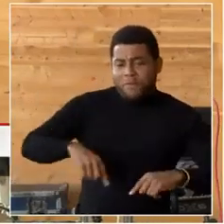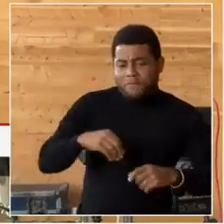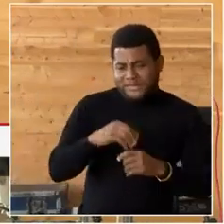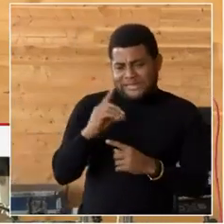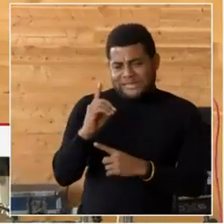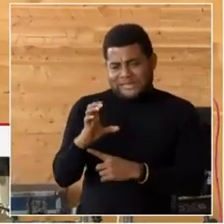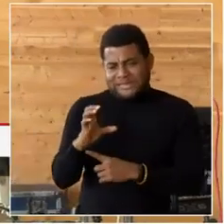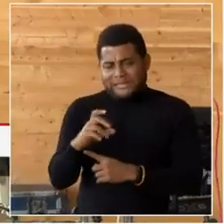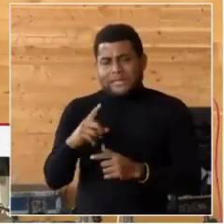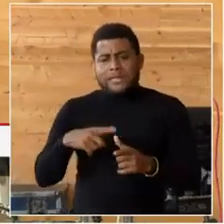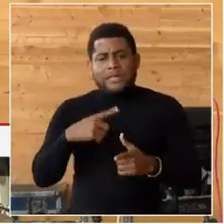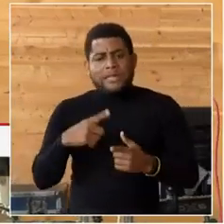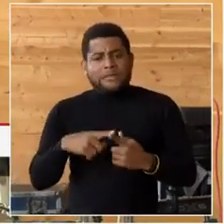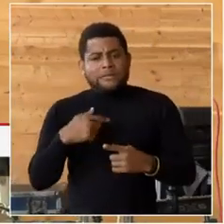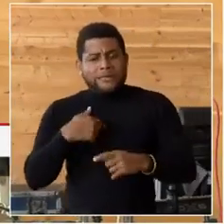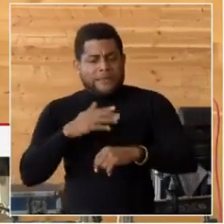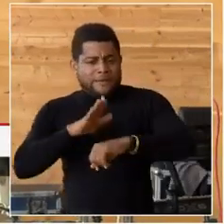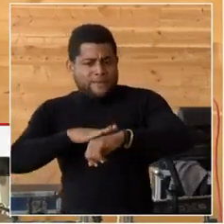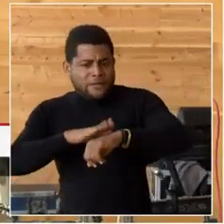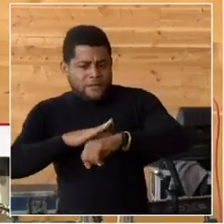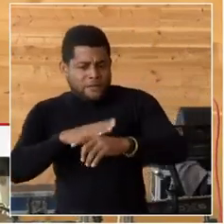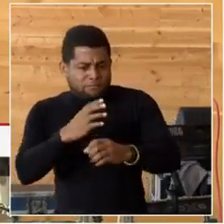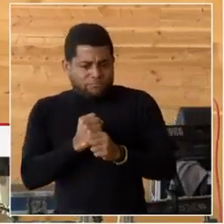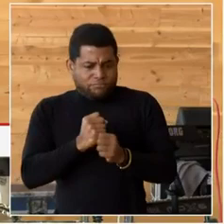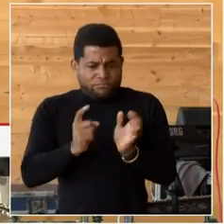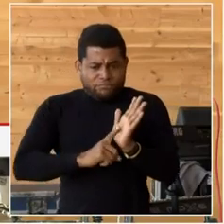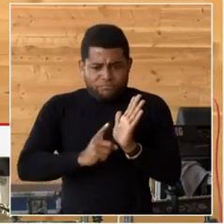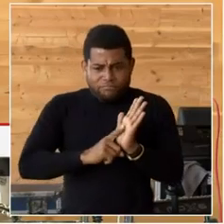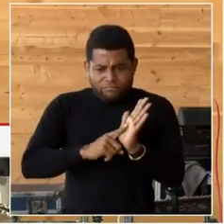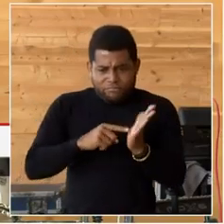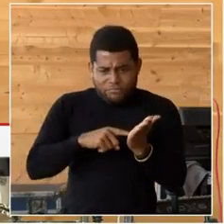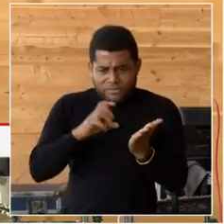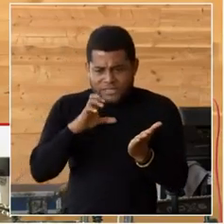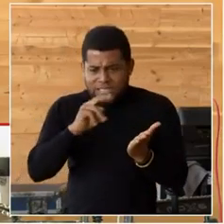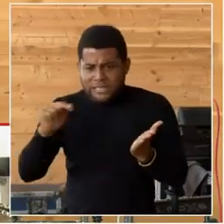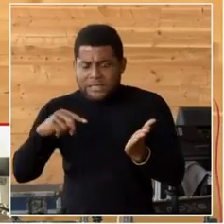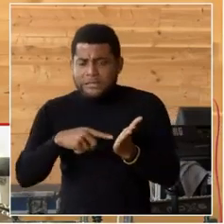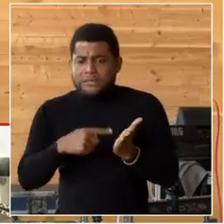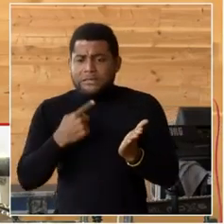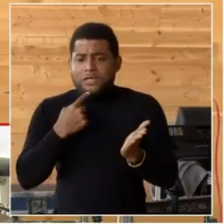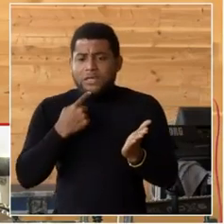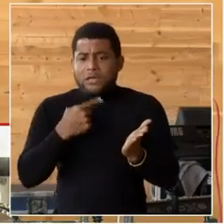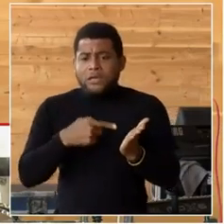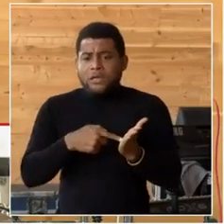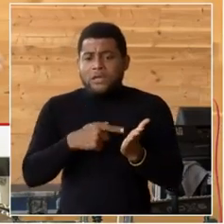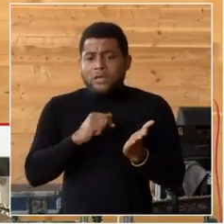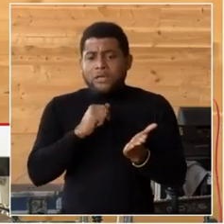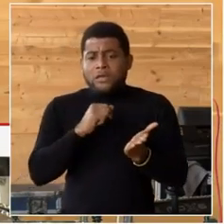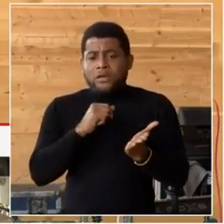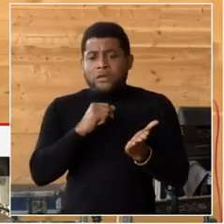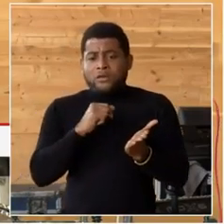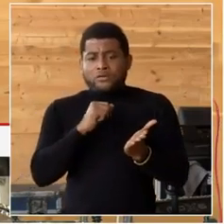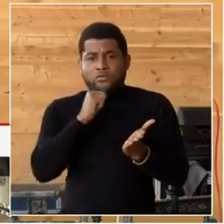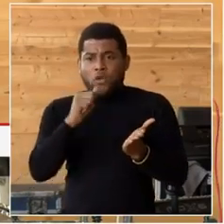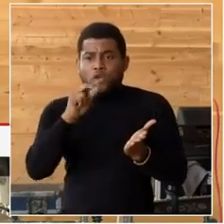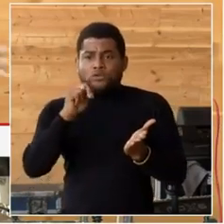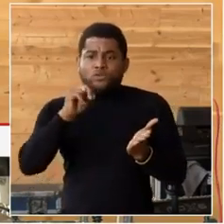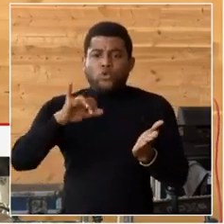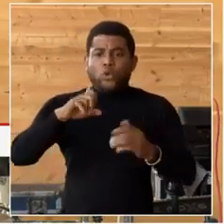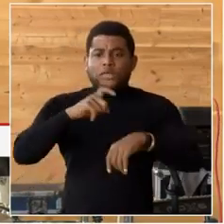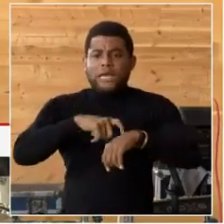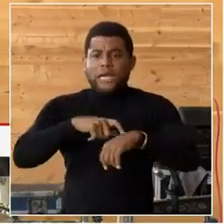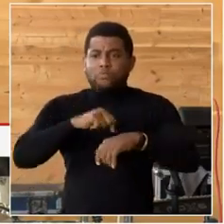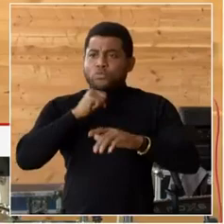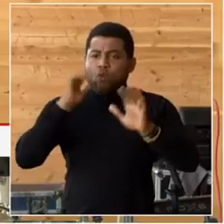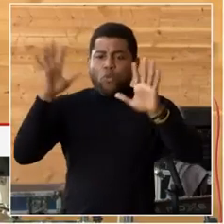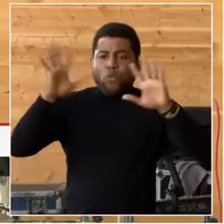this notification, this ding, and it wasn't CNN, it wasn't New York Times, it wasn't even the Weather Channel. It was